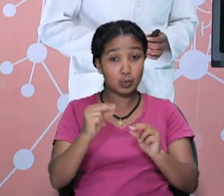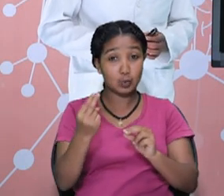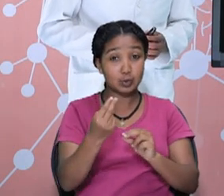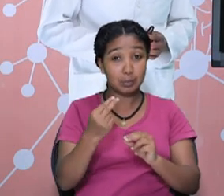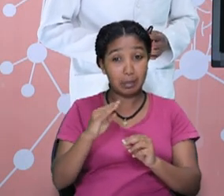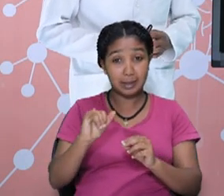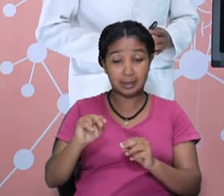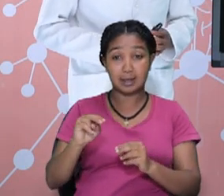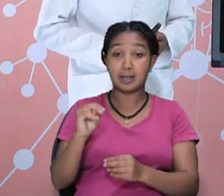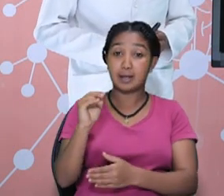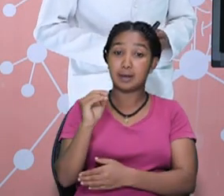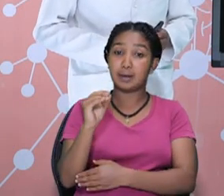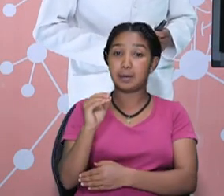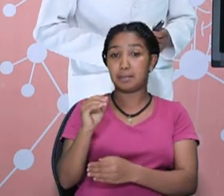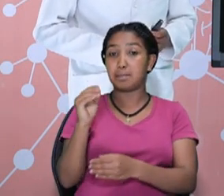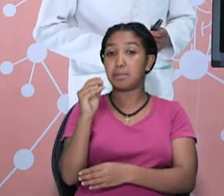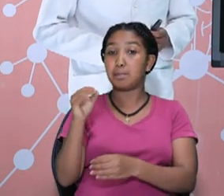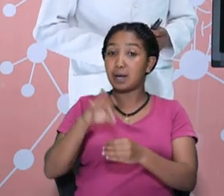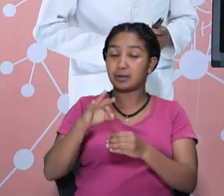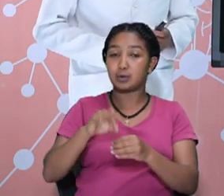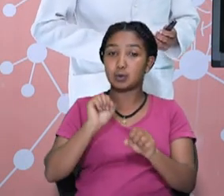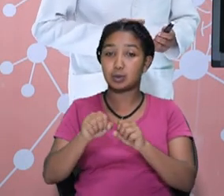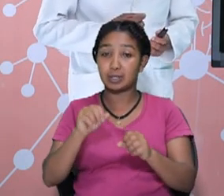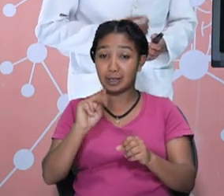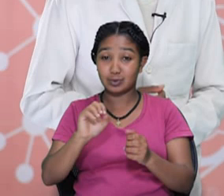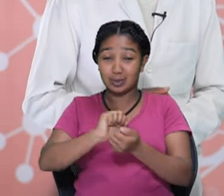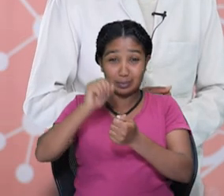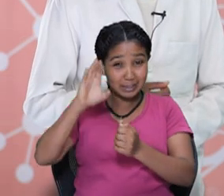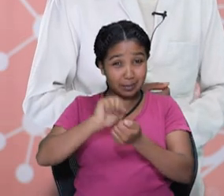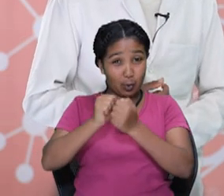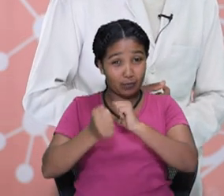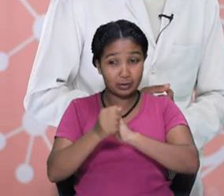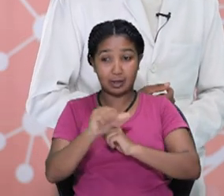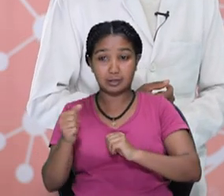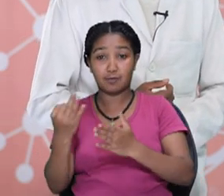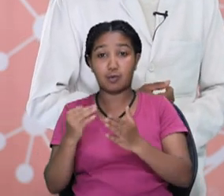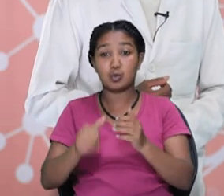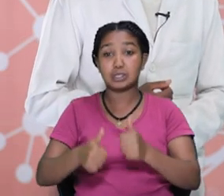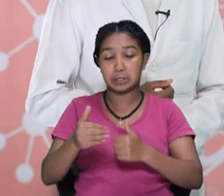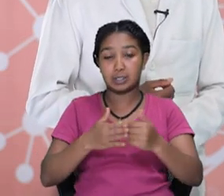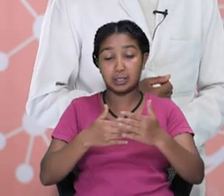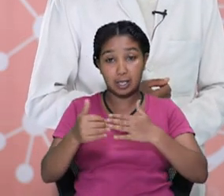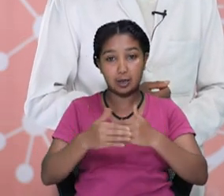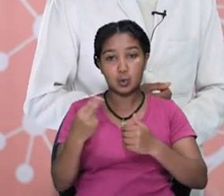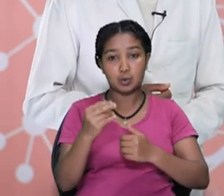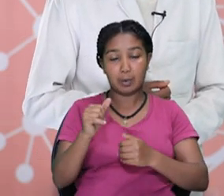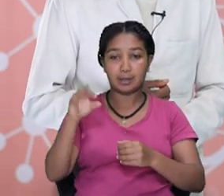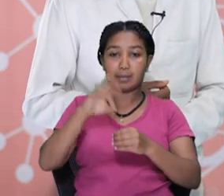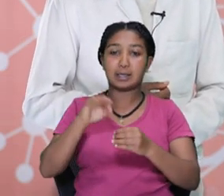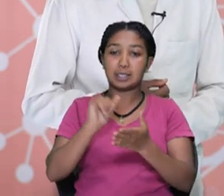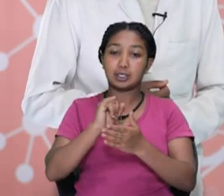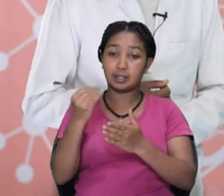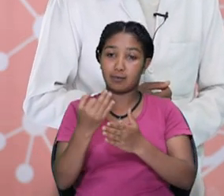used by plants. So the nitrogen must be converted into other form, which is easily used by plants.